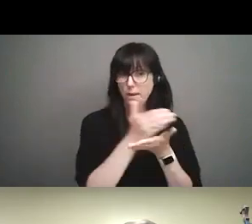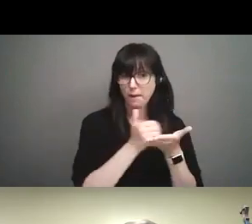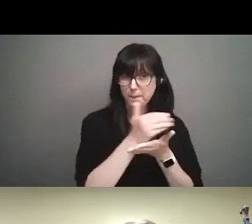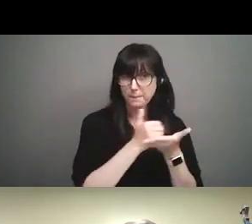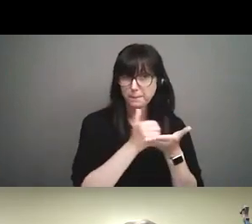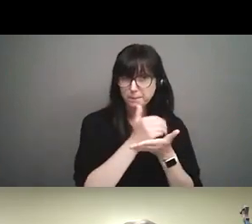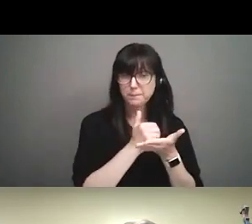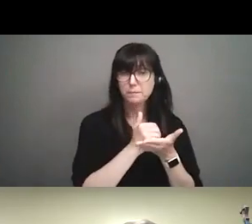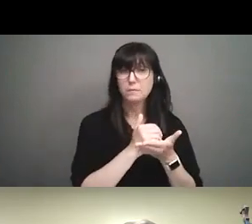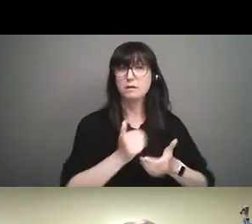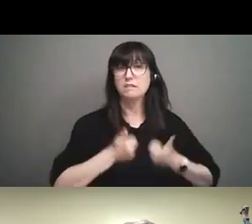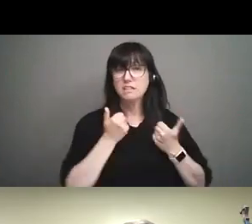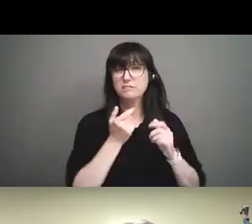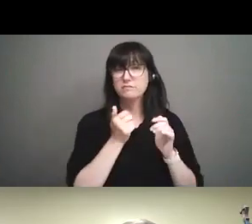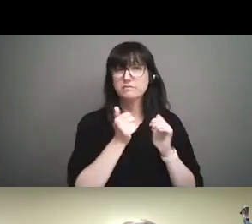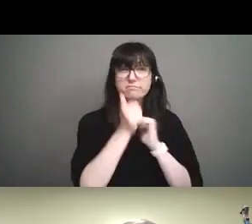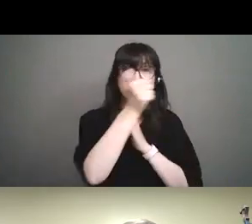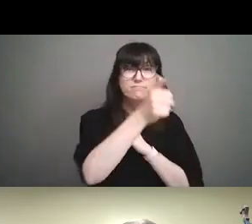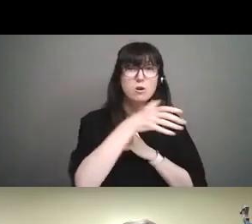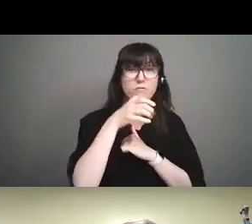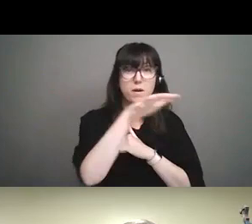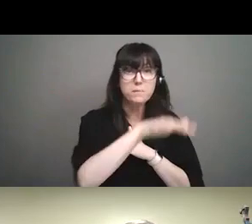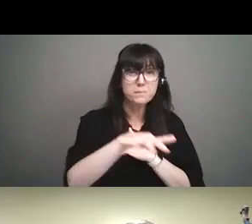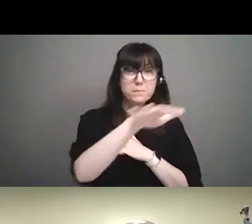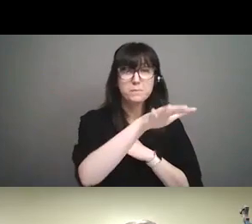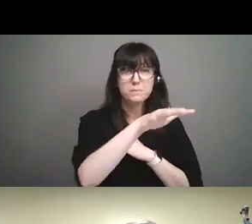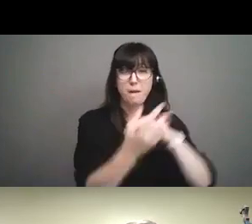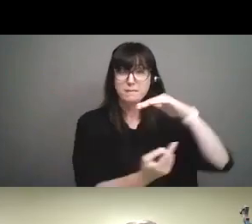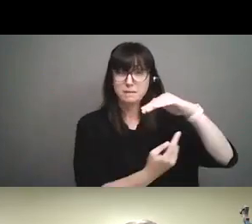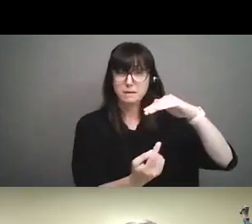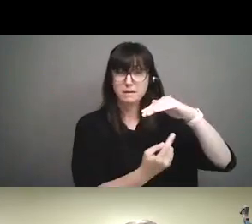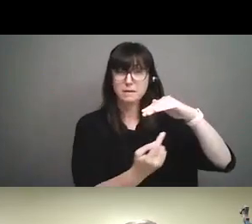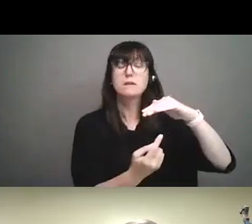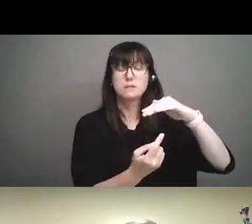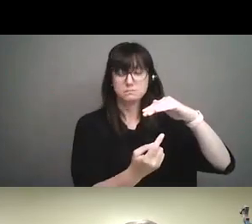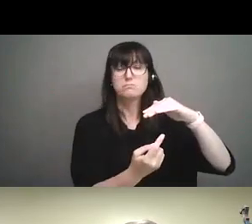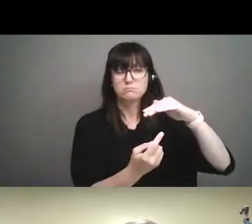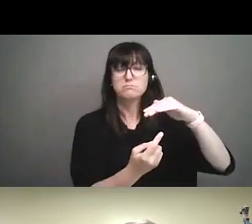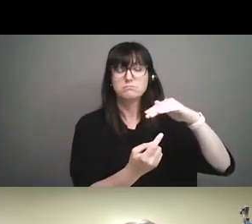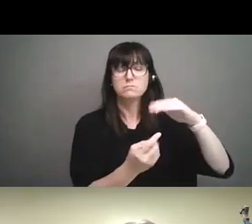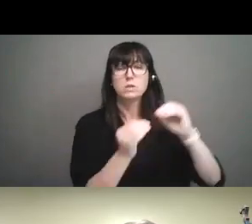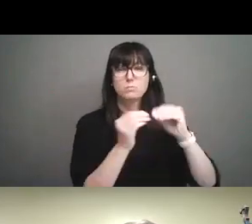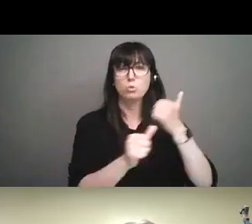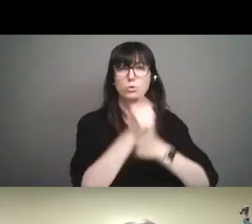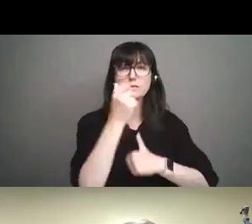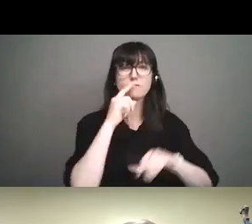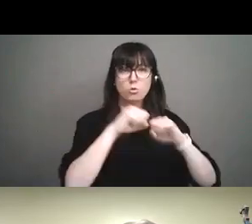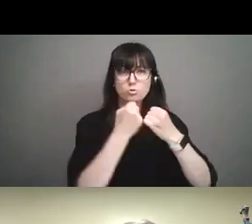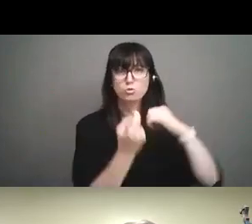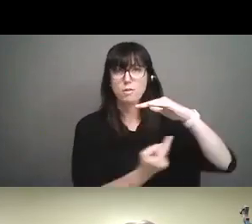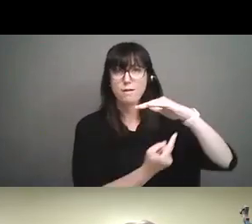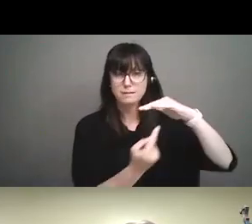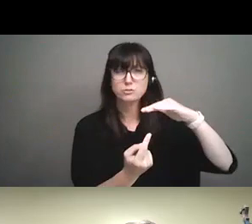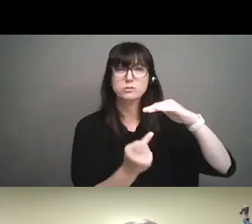in isolated rural areas, are more prone to be at risk for social isolation and